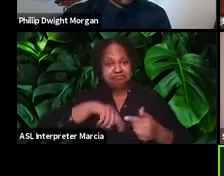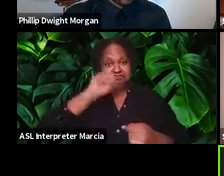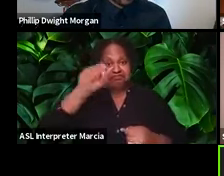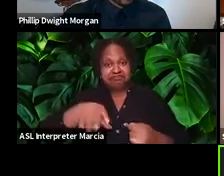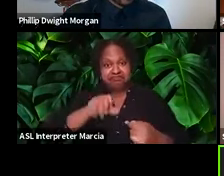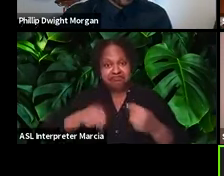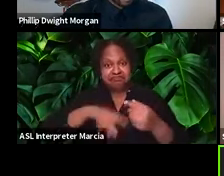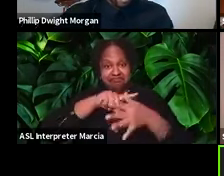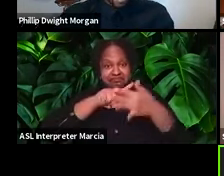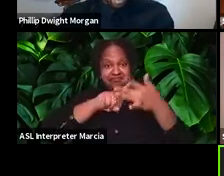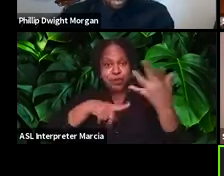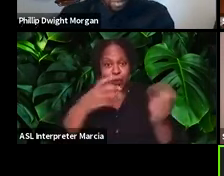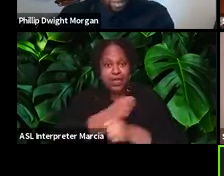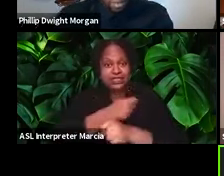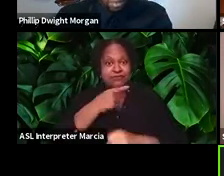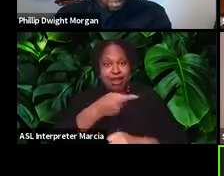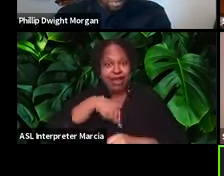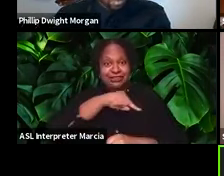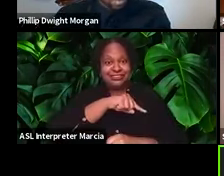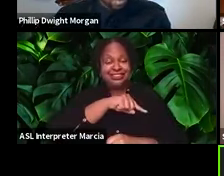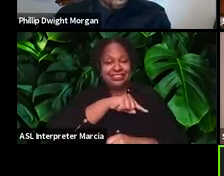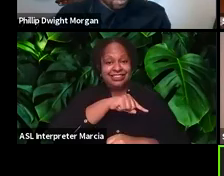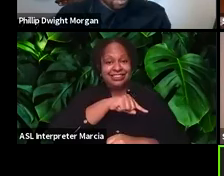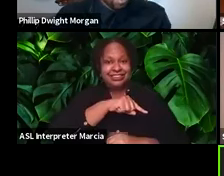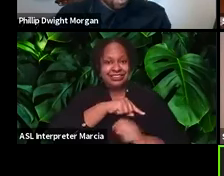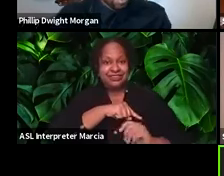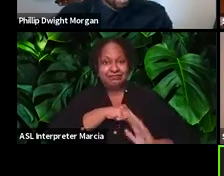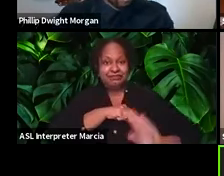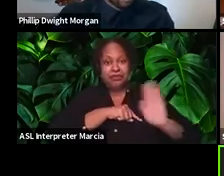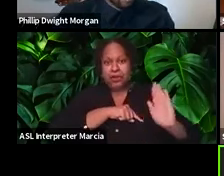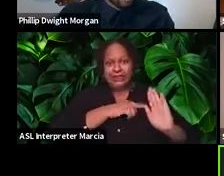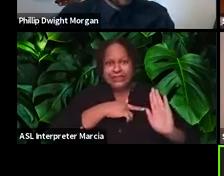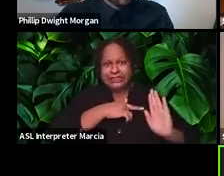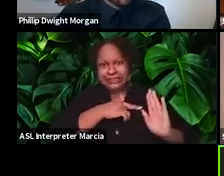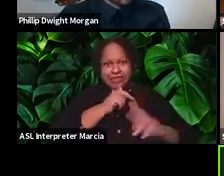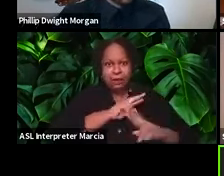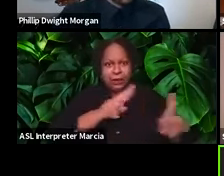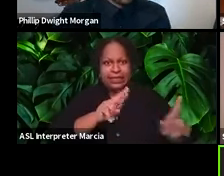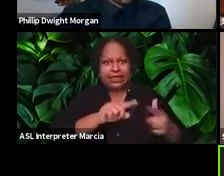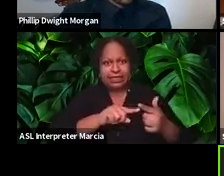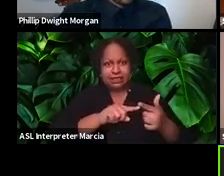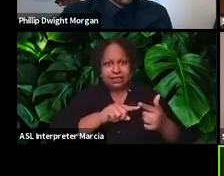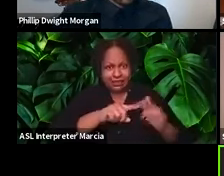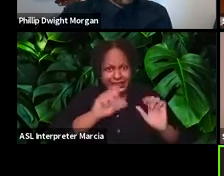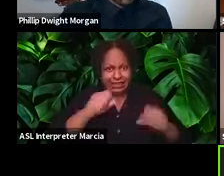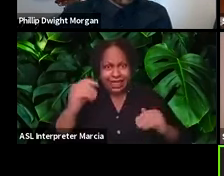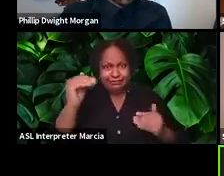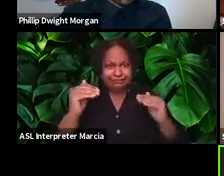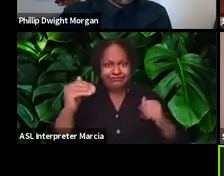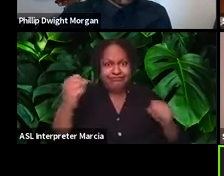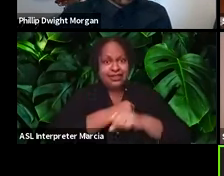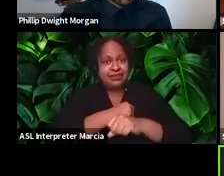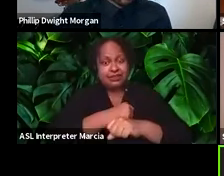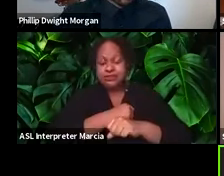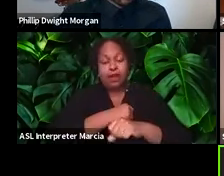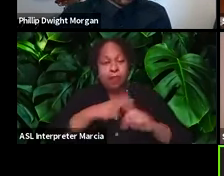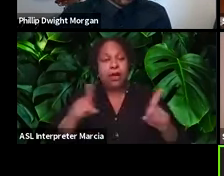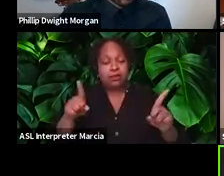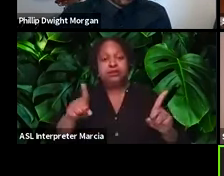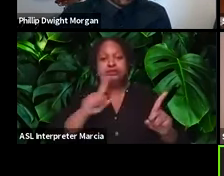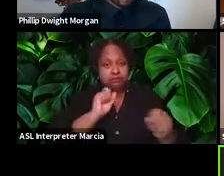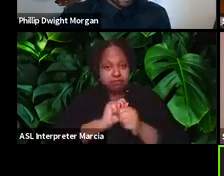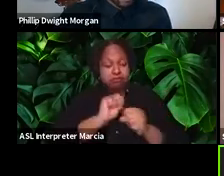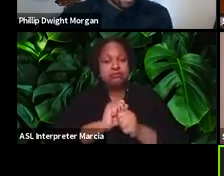huge wins for us as people who, you know, didn't necessarily feel equipped or positioned in the beginning. But we absolutely